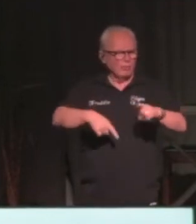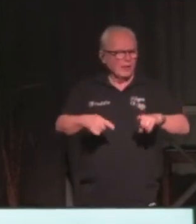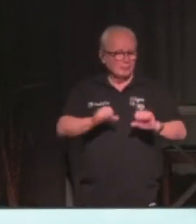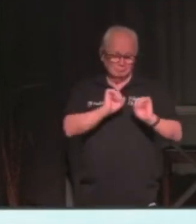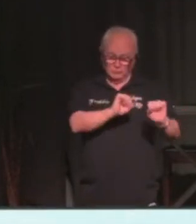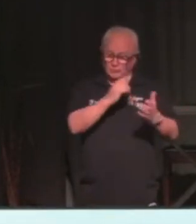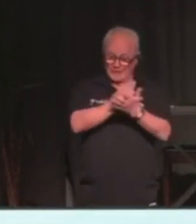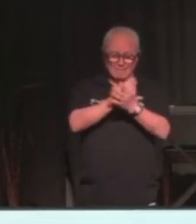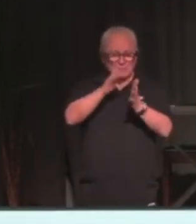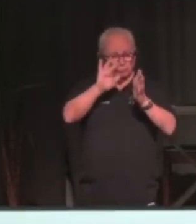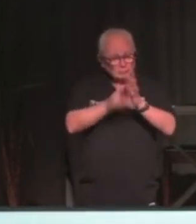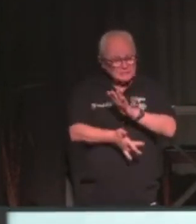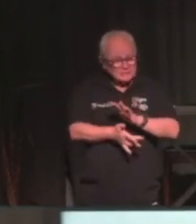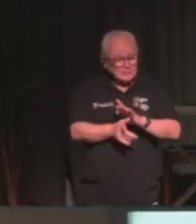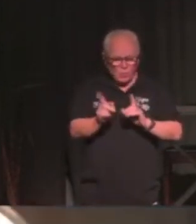a Christian?